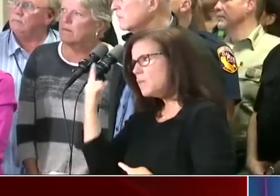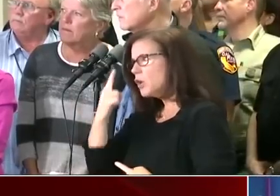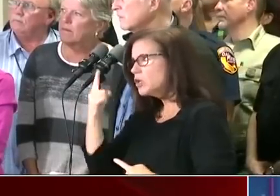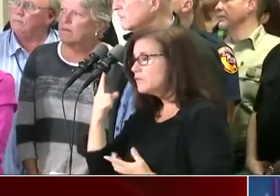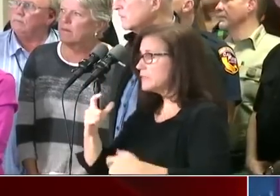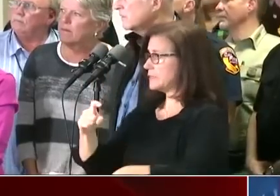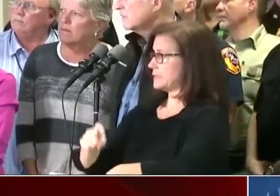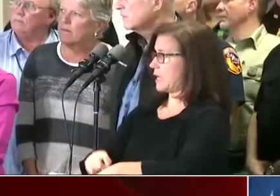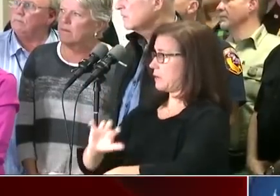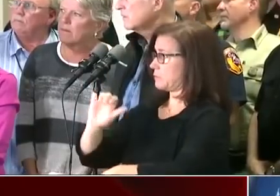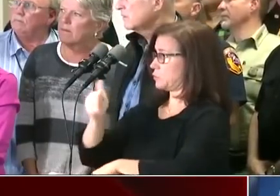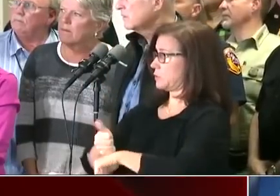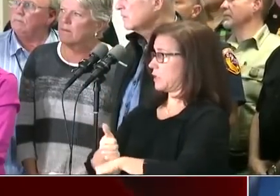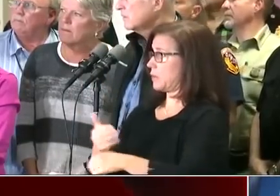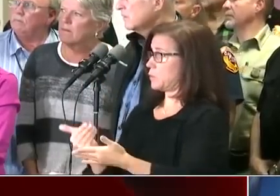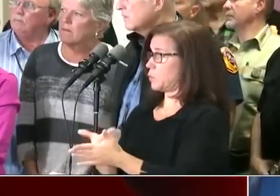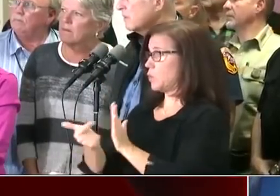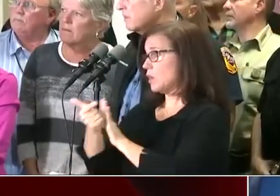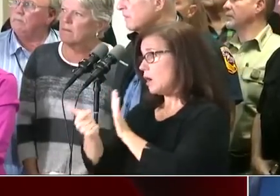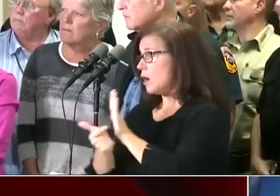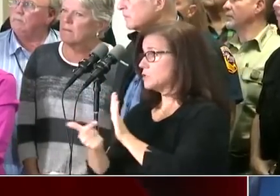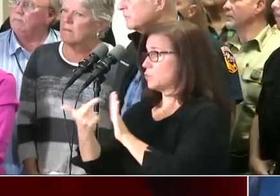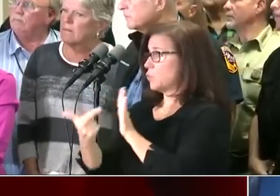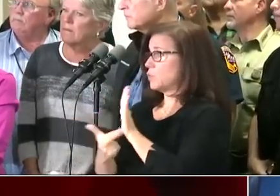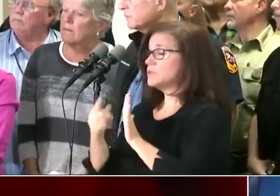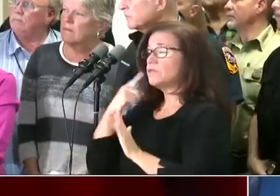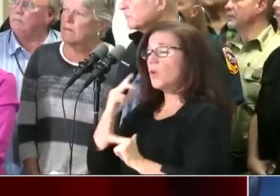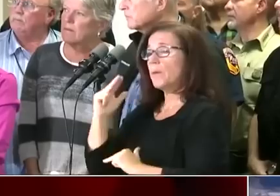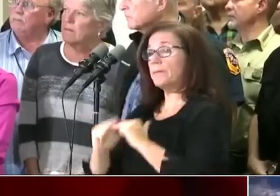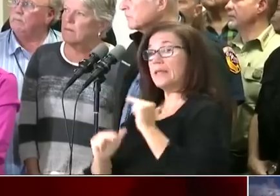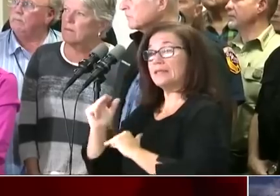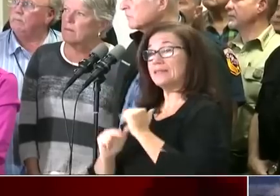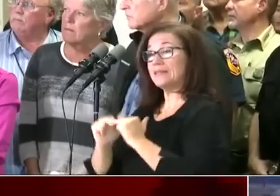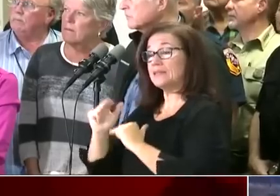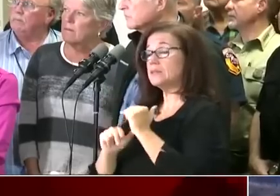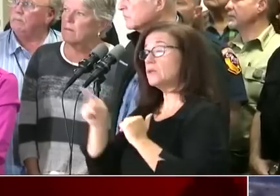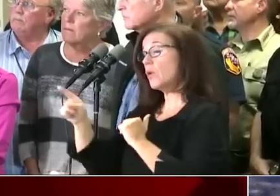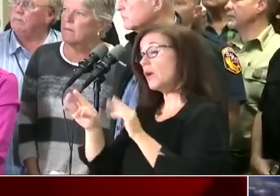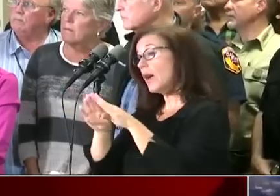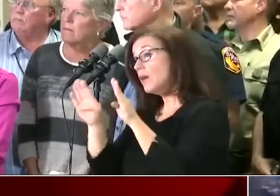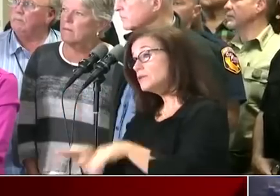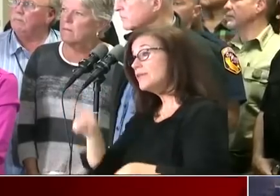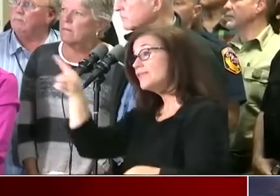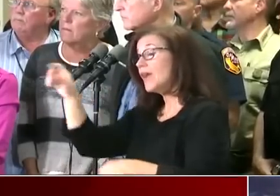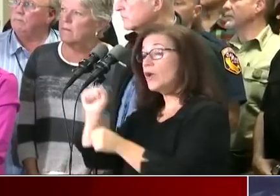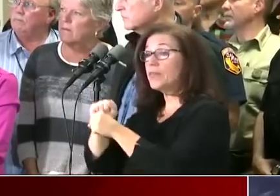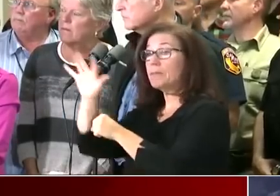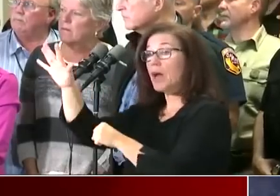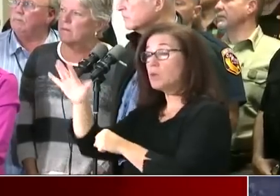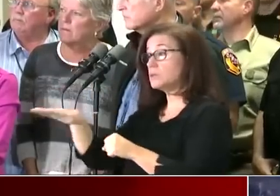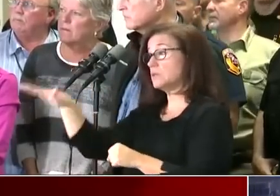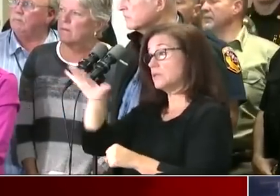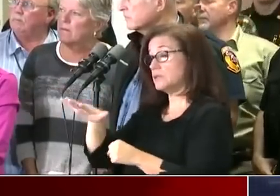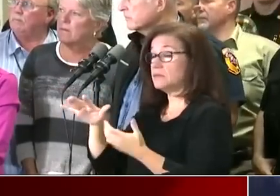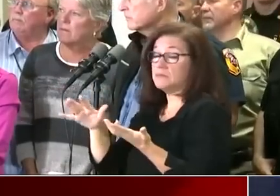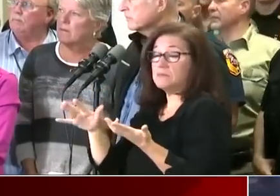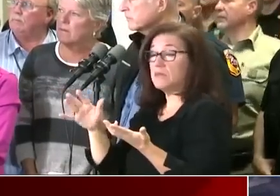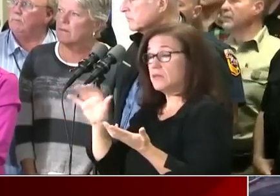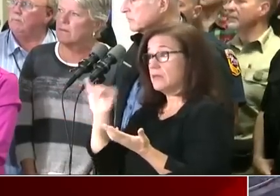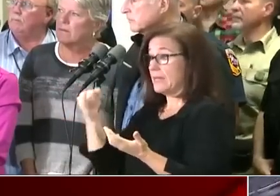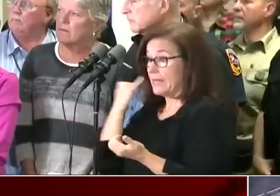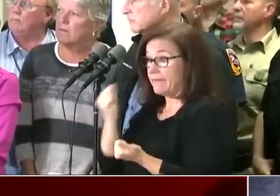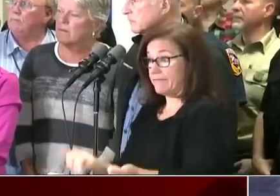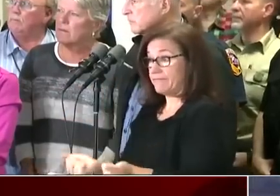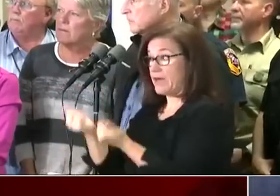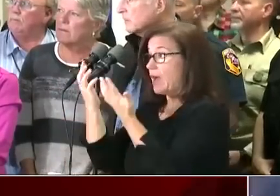new standards for building codes for homes that are in the mountain brush zones or in the brush interface so that when fires come sweeping in, they don't